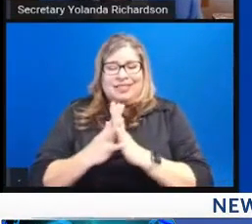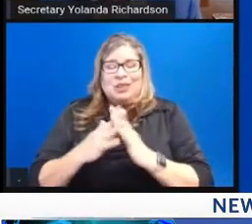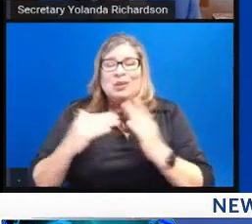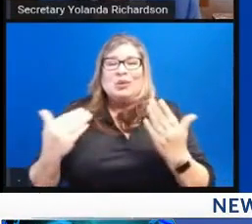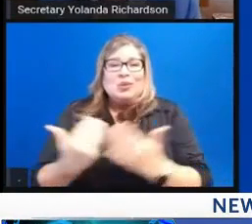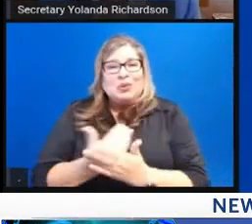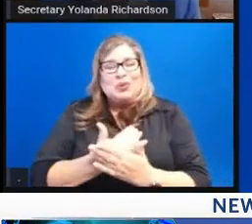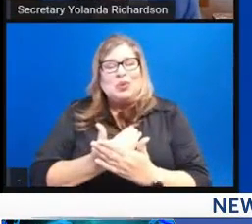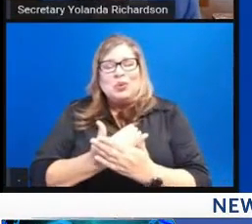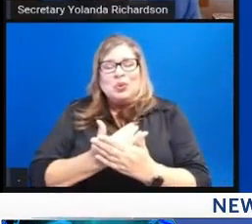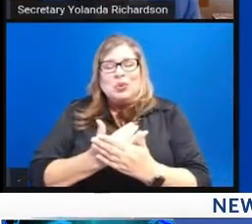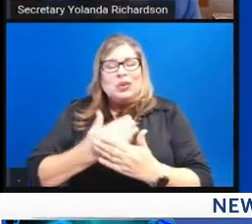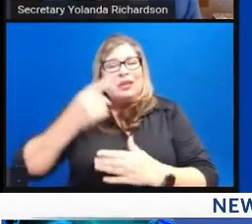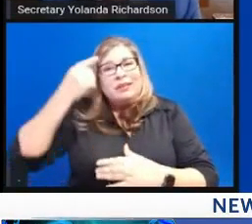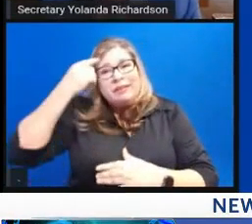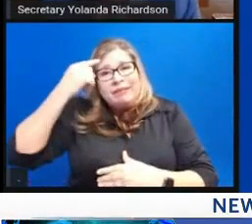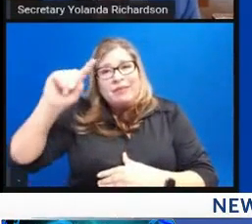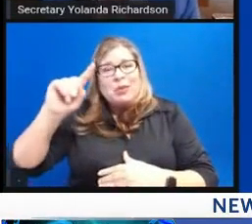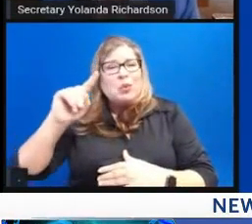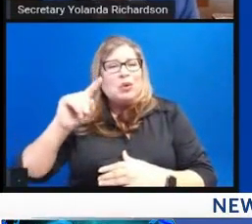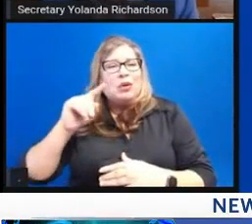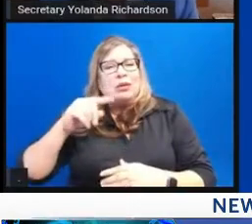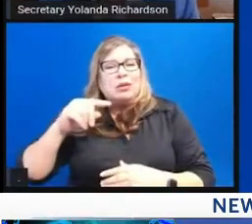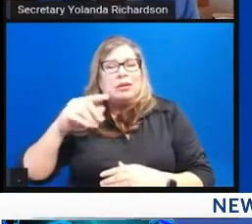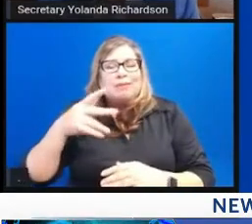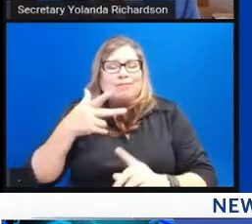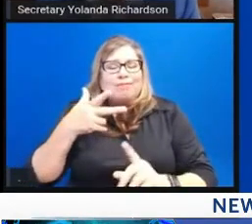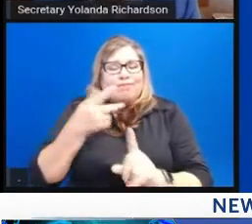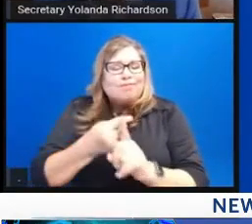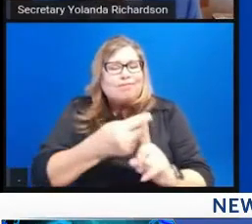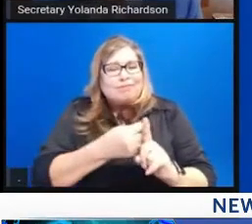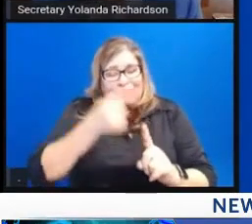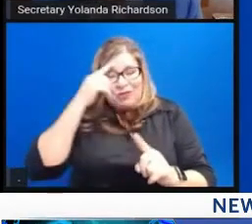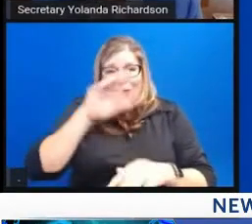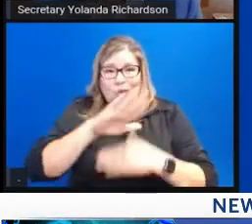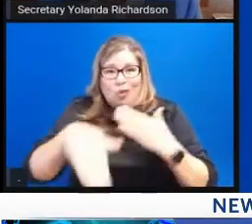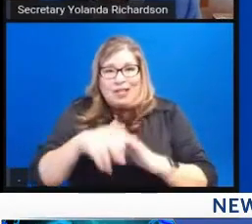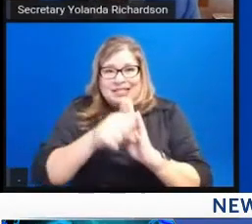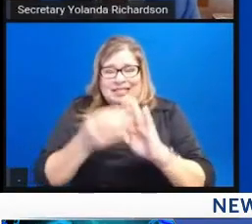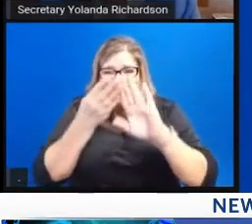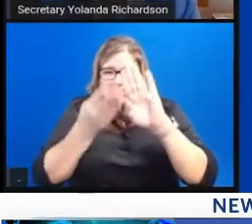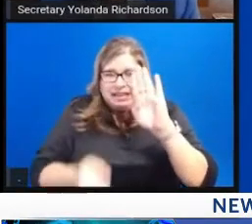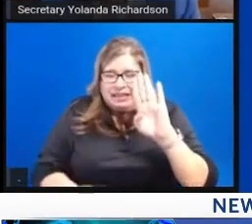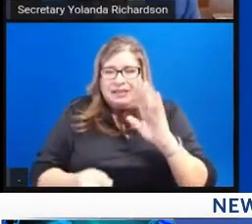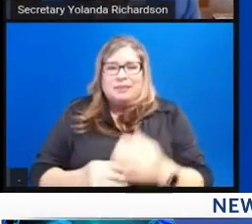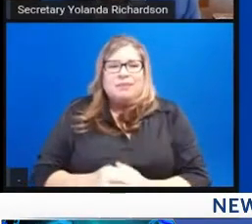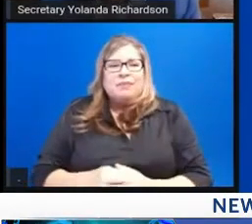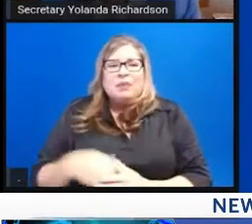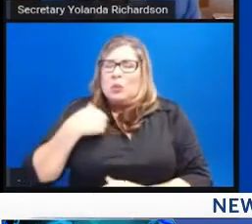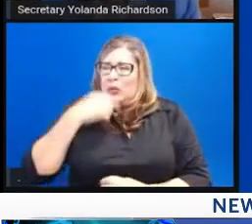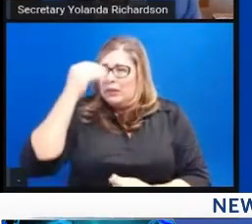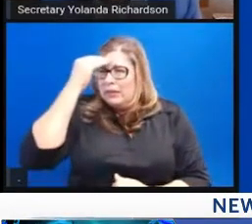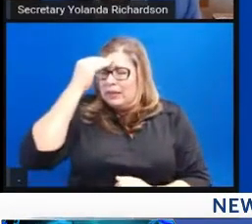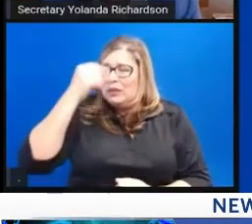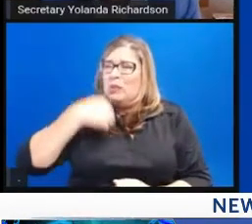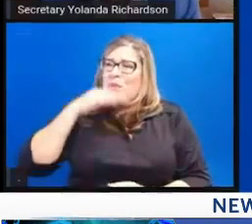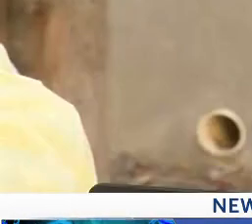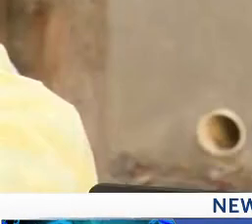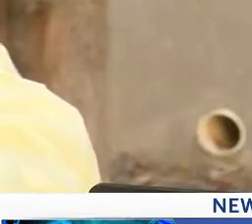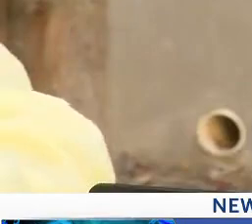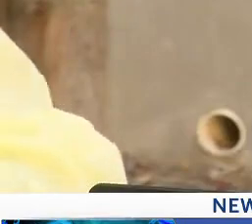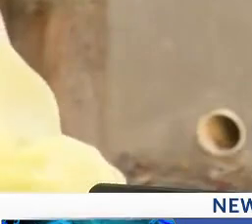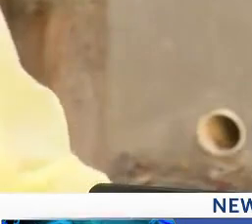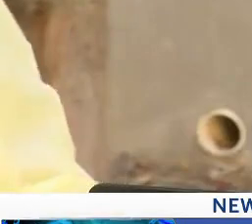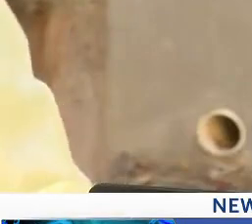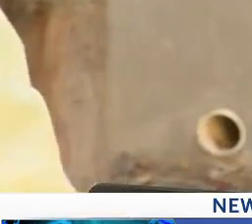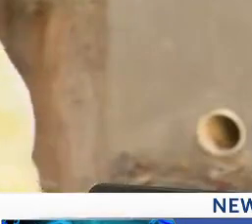We're thinking of tapping into the expertise and experience of a third-party administrator to make vaccine distribution more efficient. With